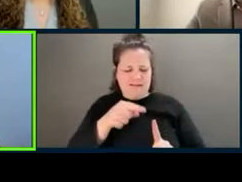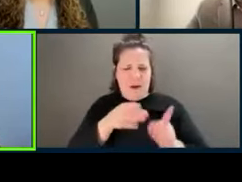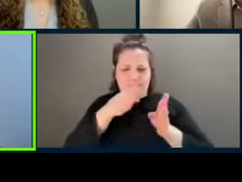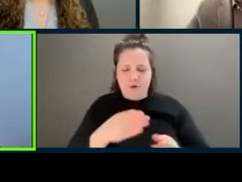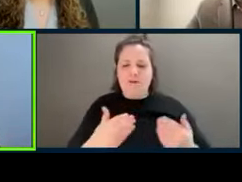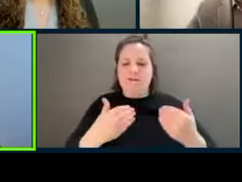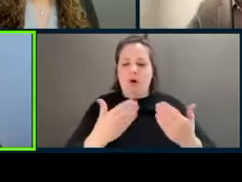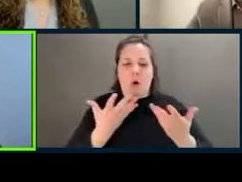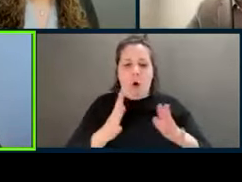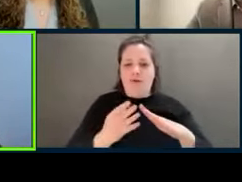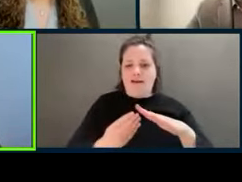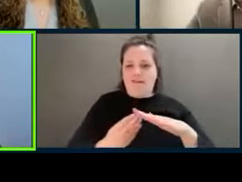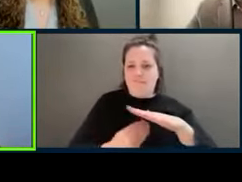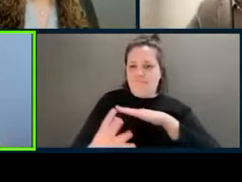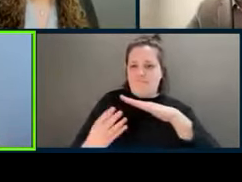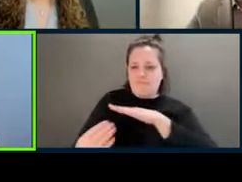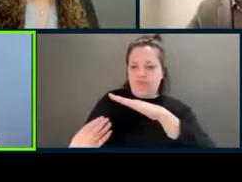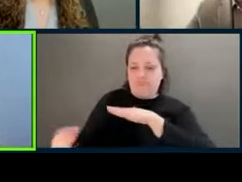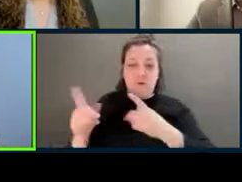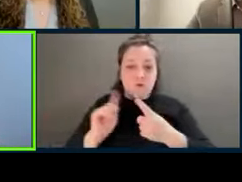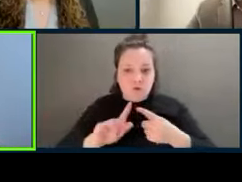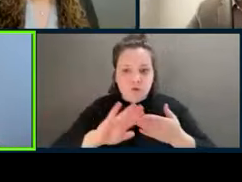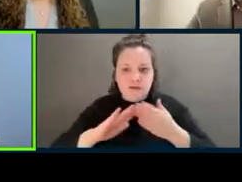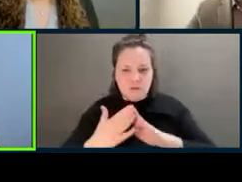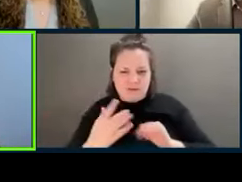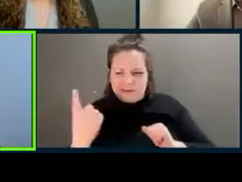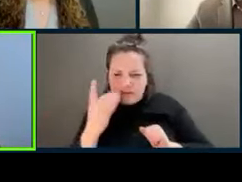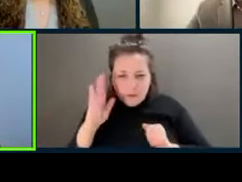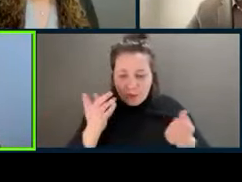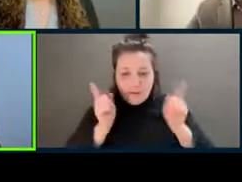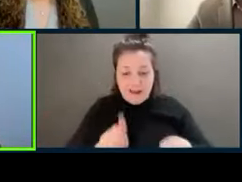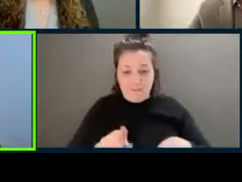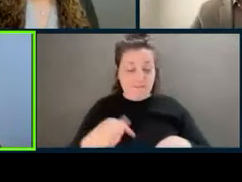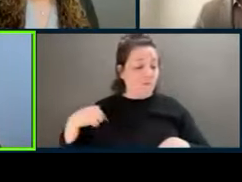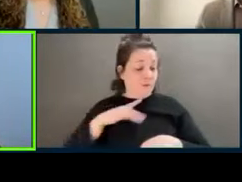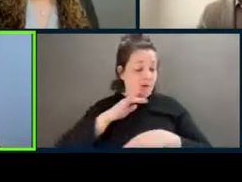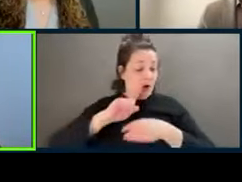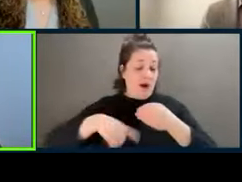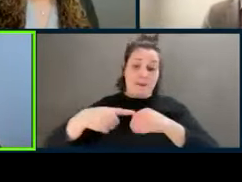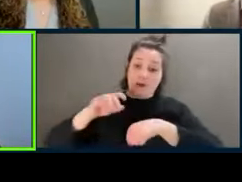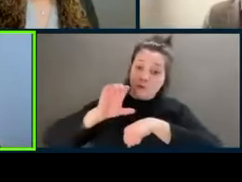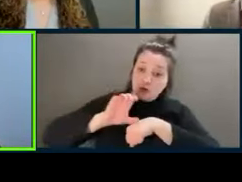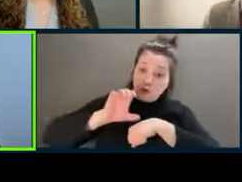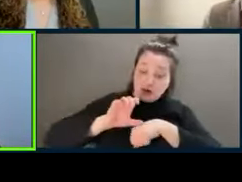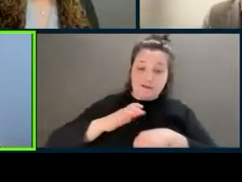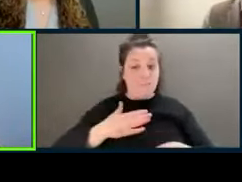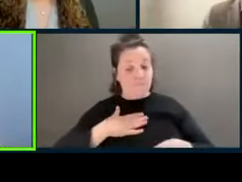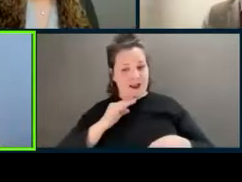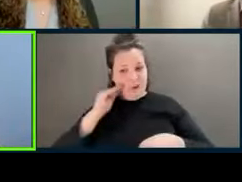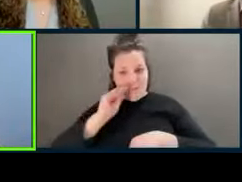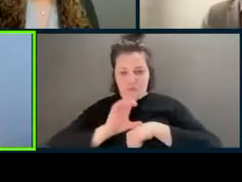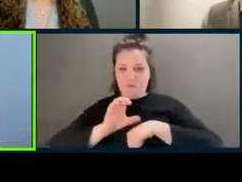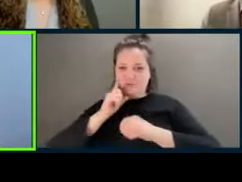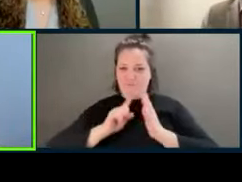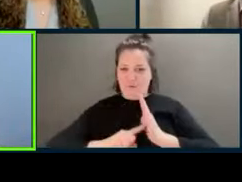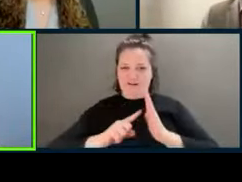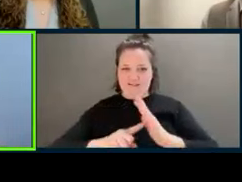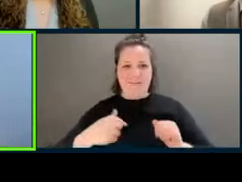is about to occur. So when you start talking about churches, and I will tell you that in my home church, I